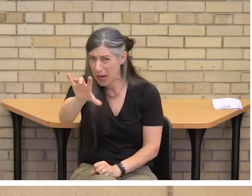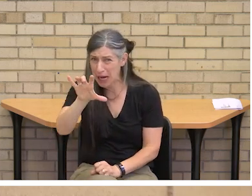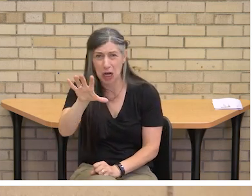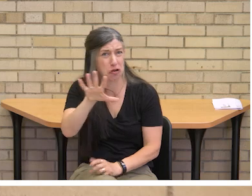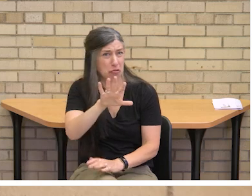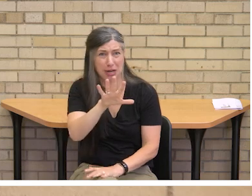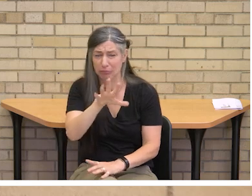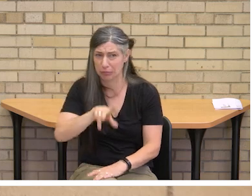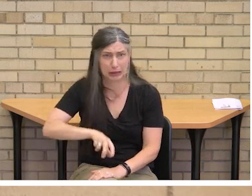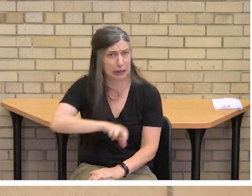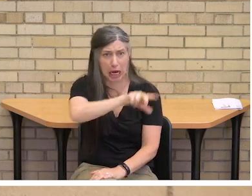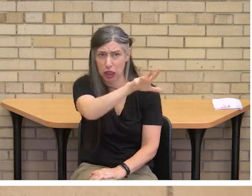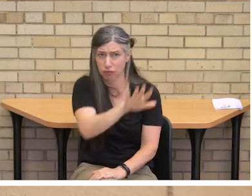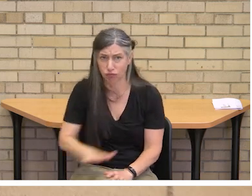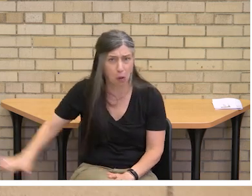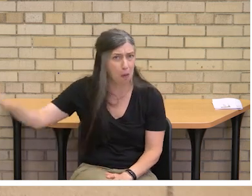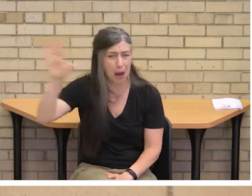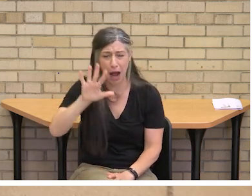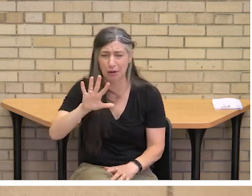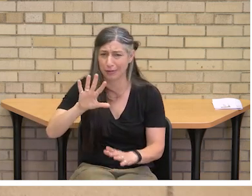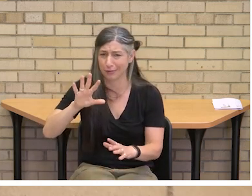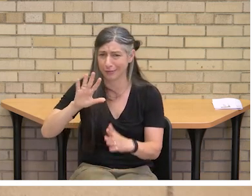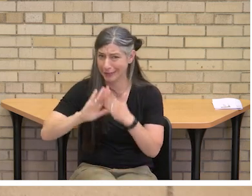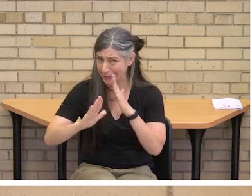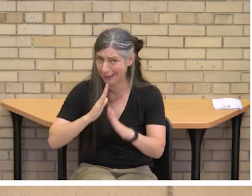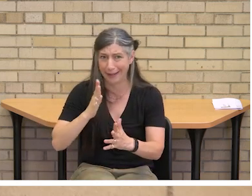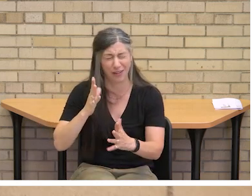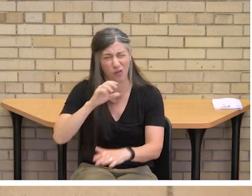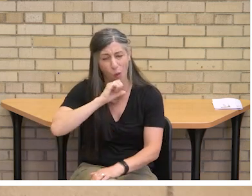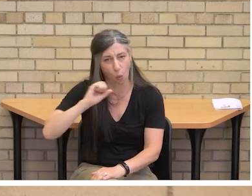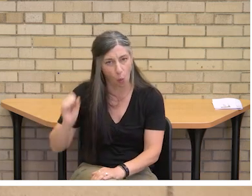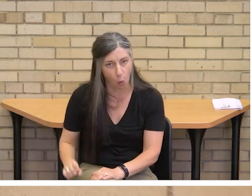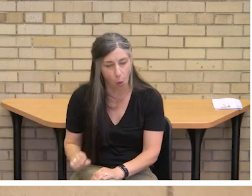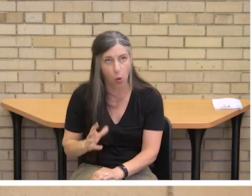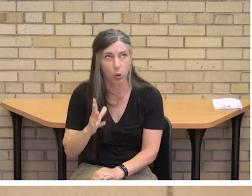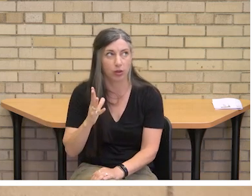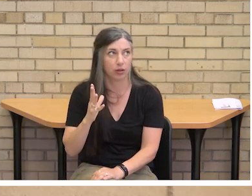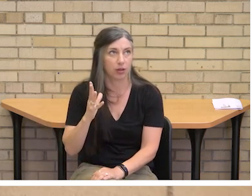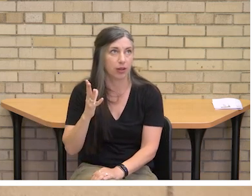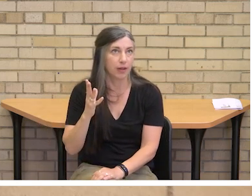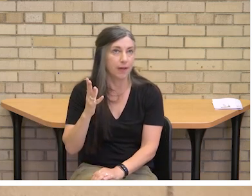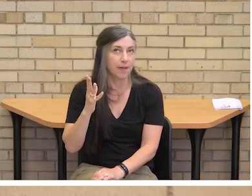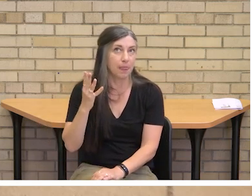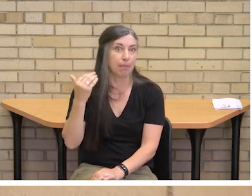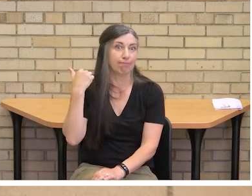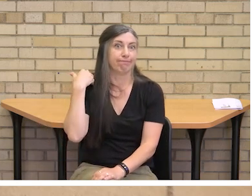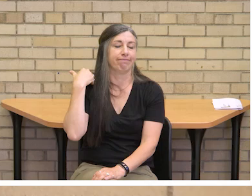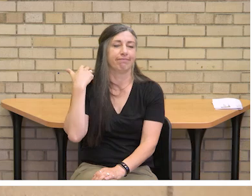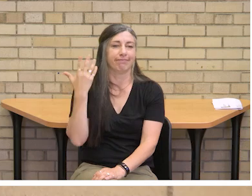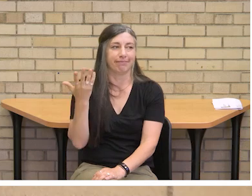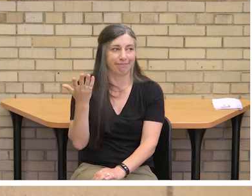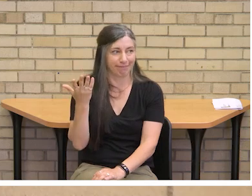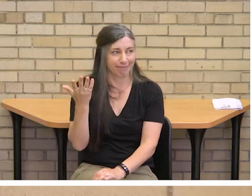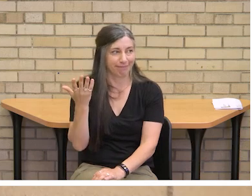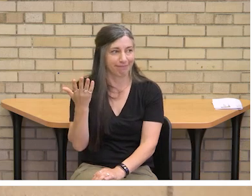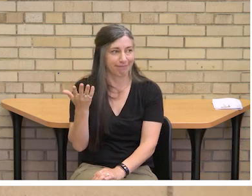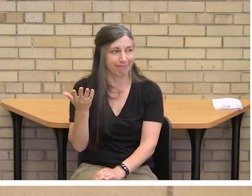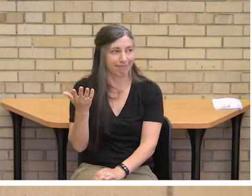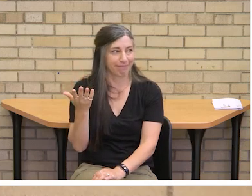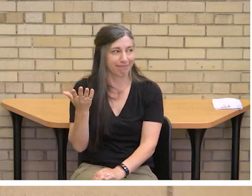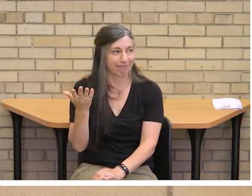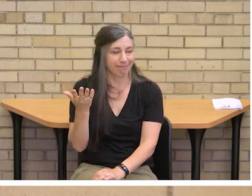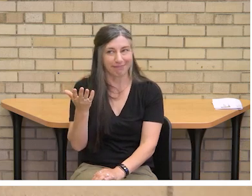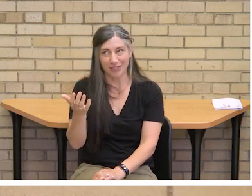the city, and they were built in with a different level of appreciation for